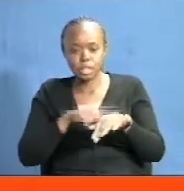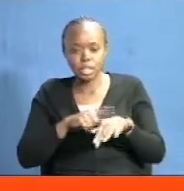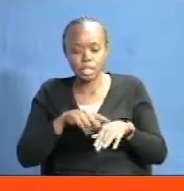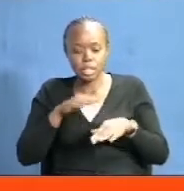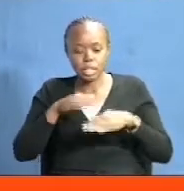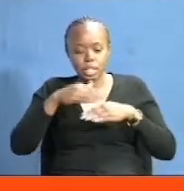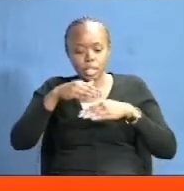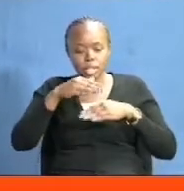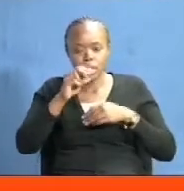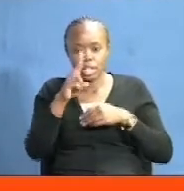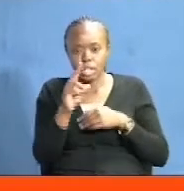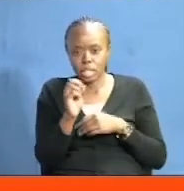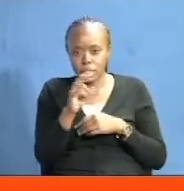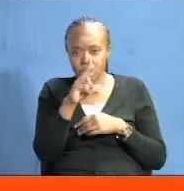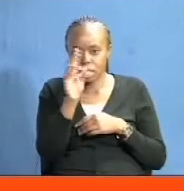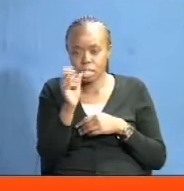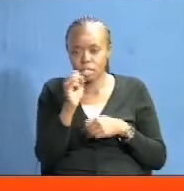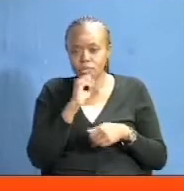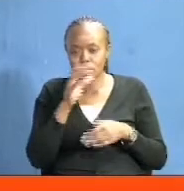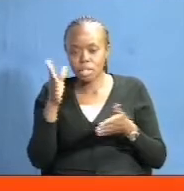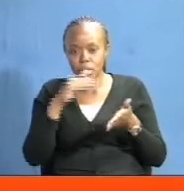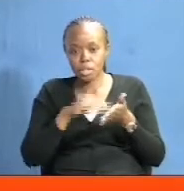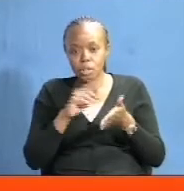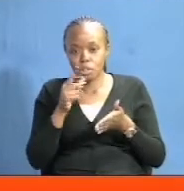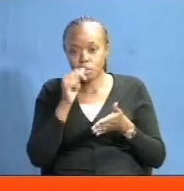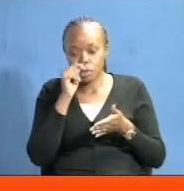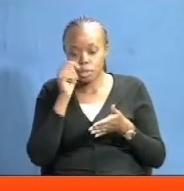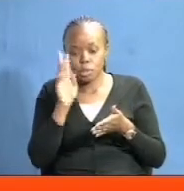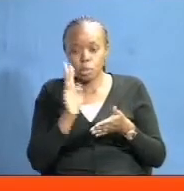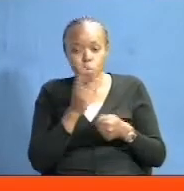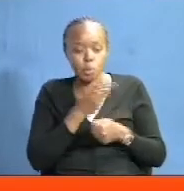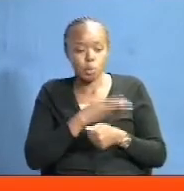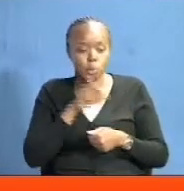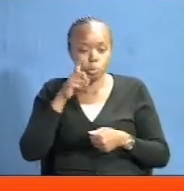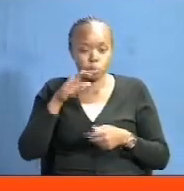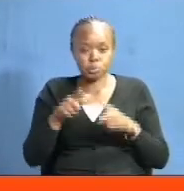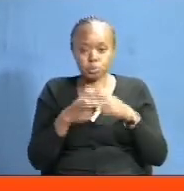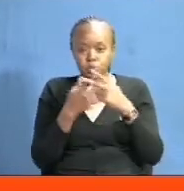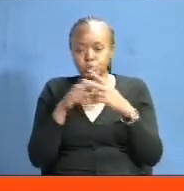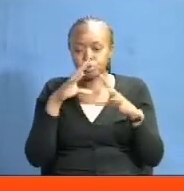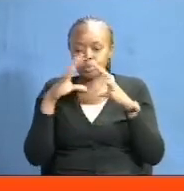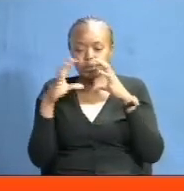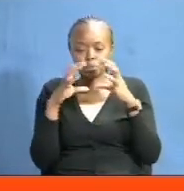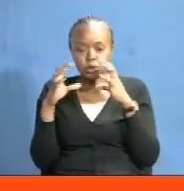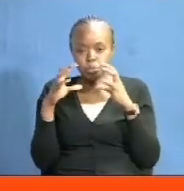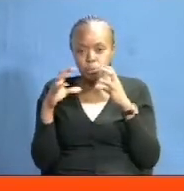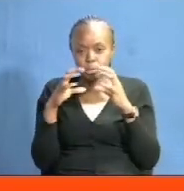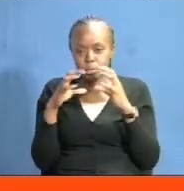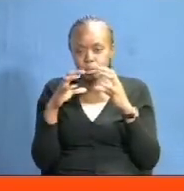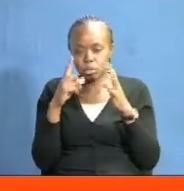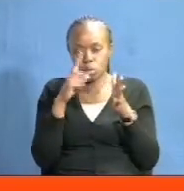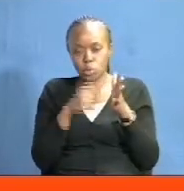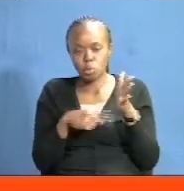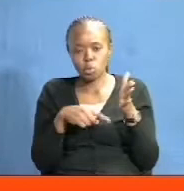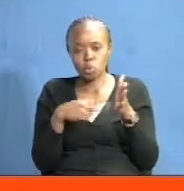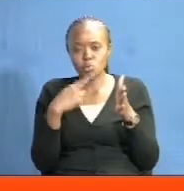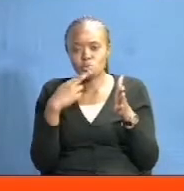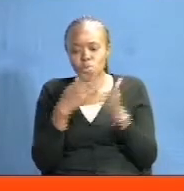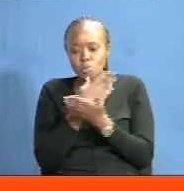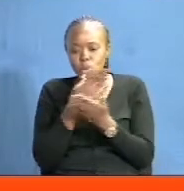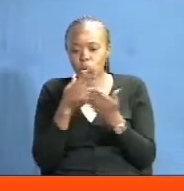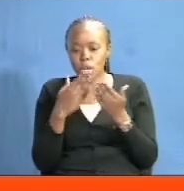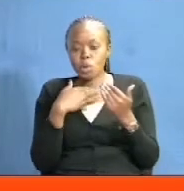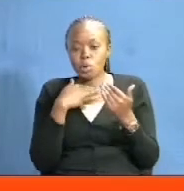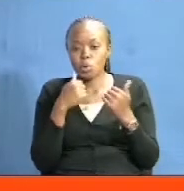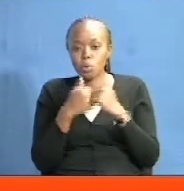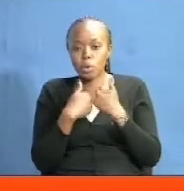myself. Sure. 2022 is coming. First, we must start the conversation. what are the things we want to address in our